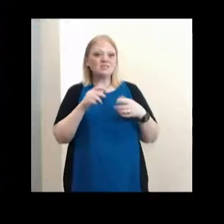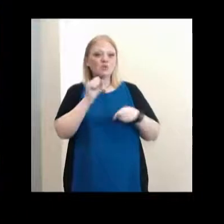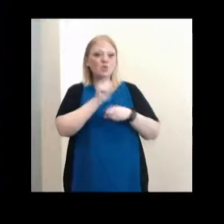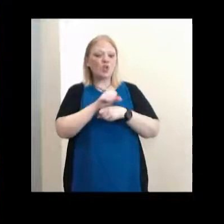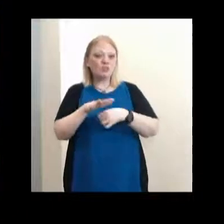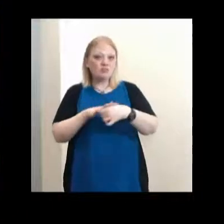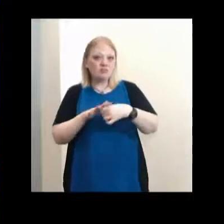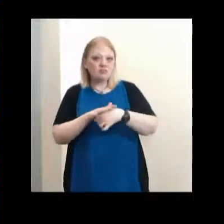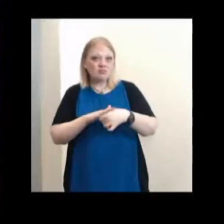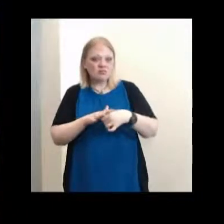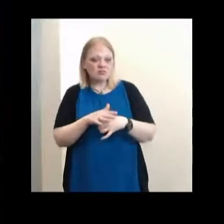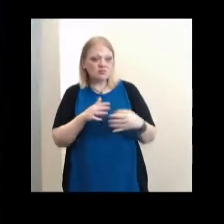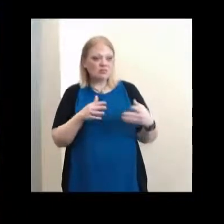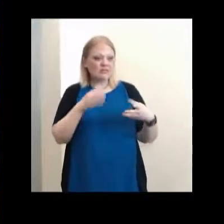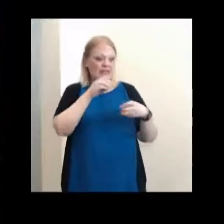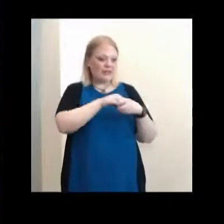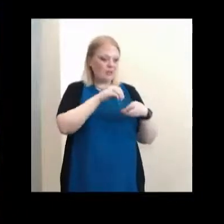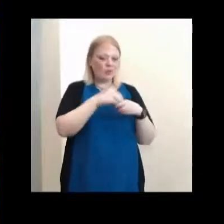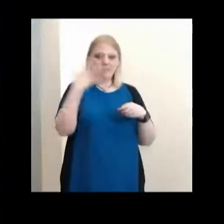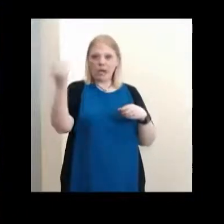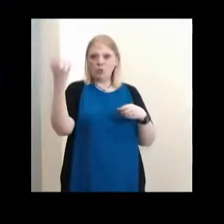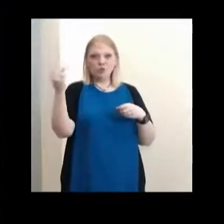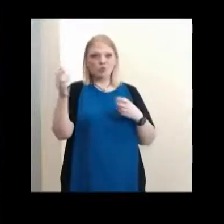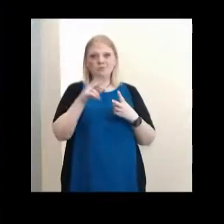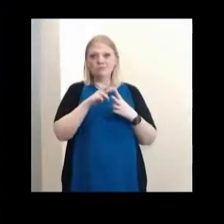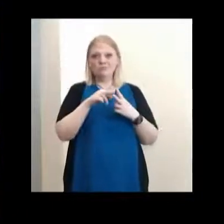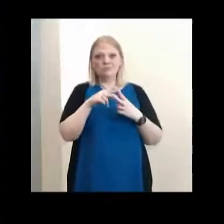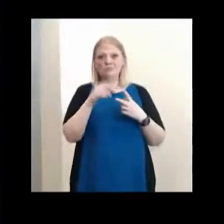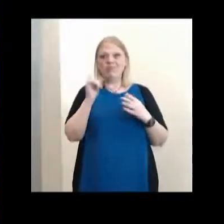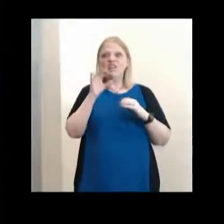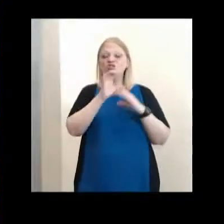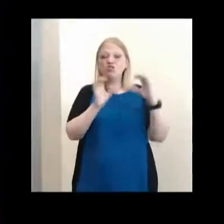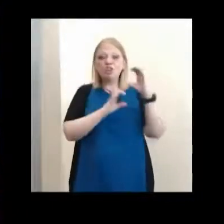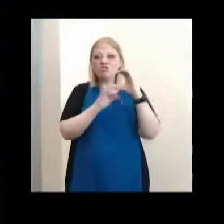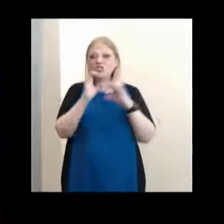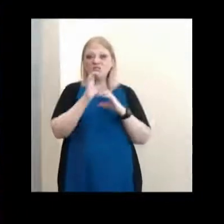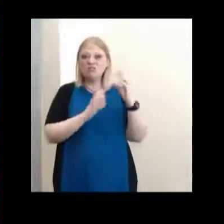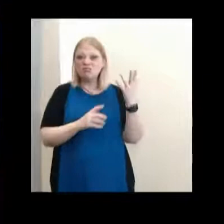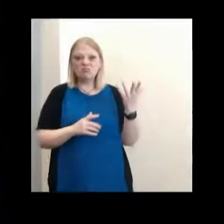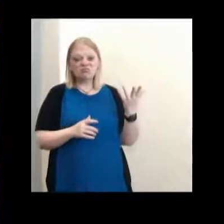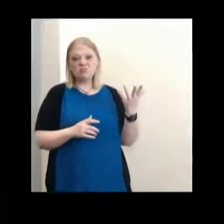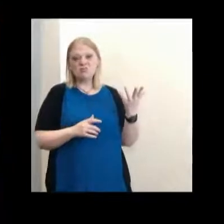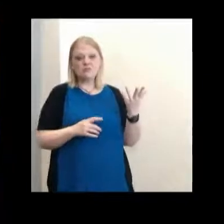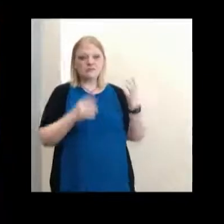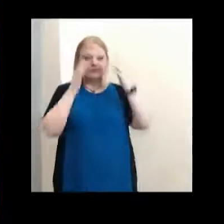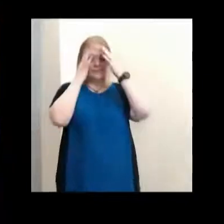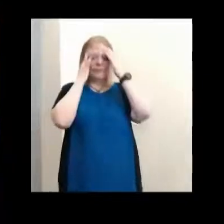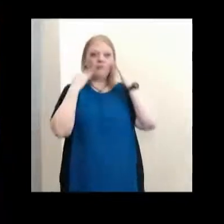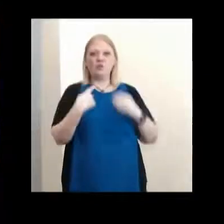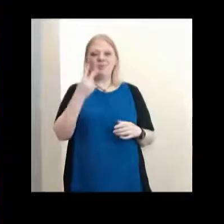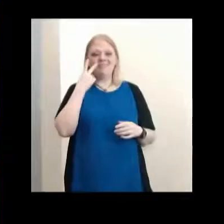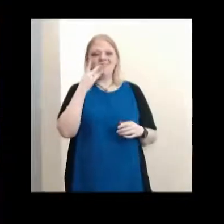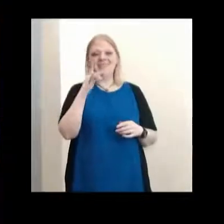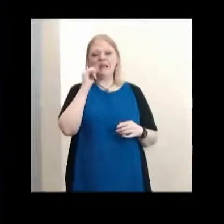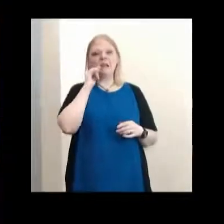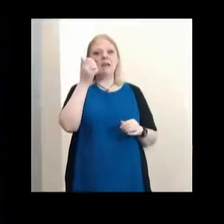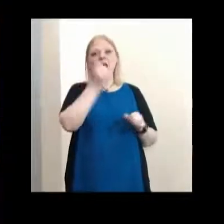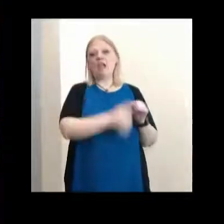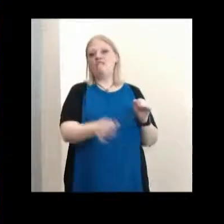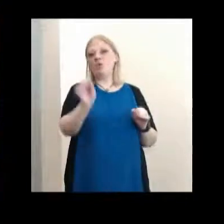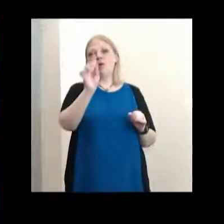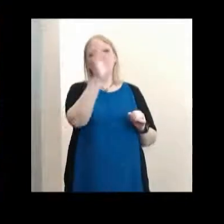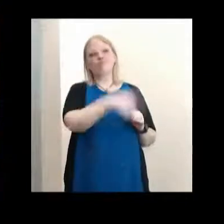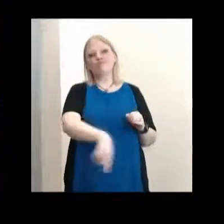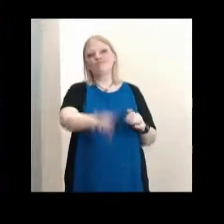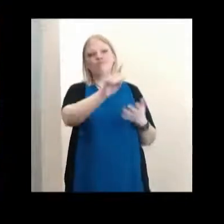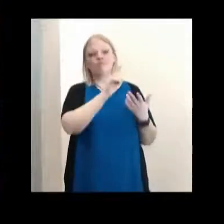locations, whether it's indoors or outdoors like construction sites. So we are seeing it everywhere. We've noted that